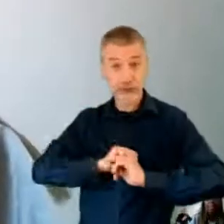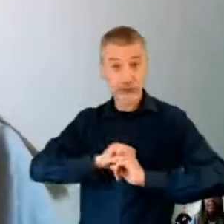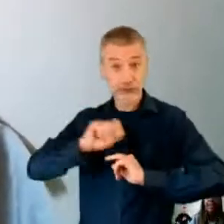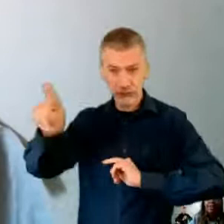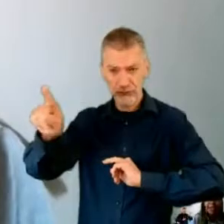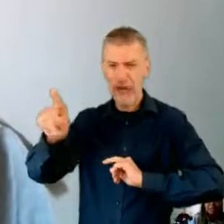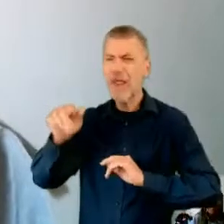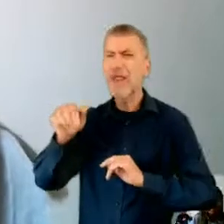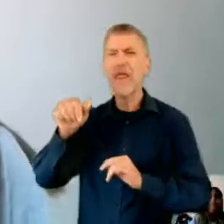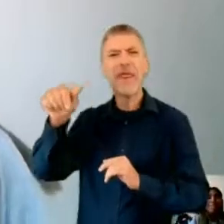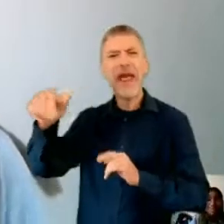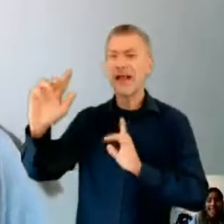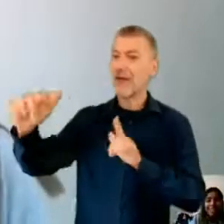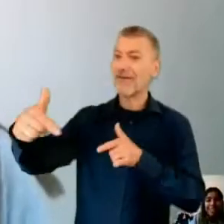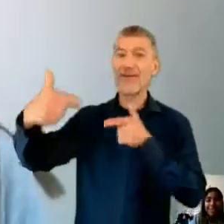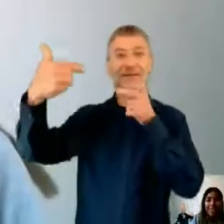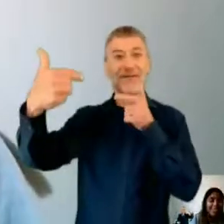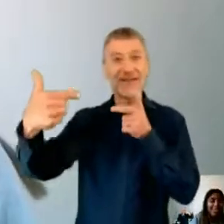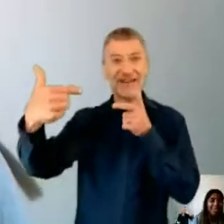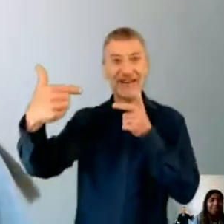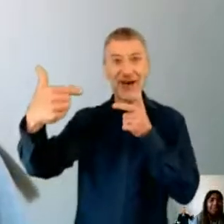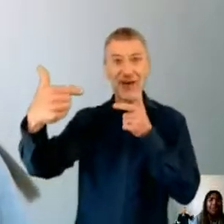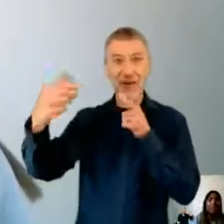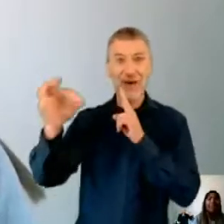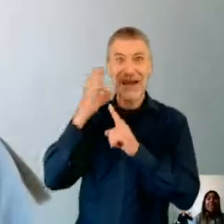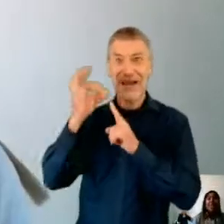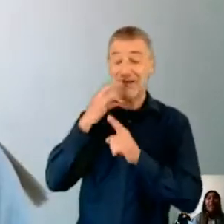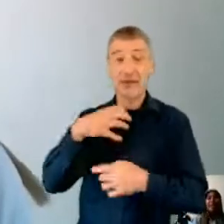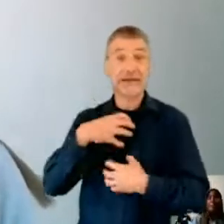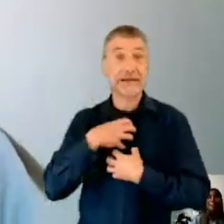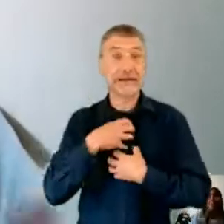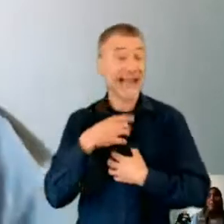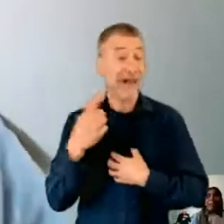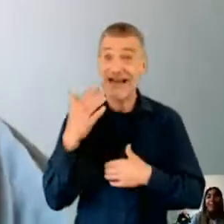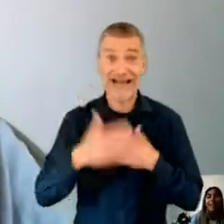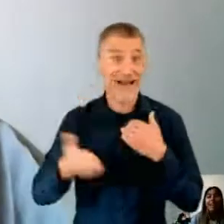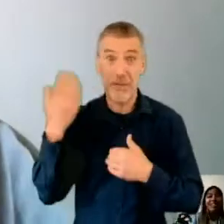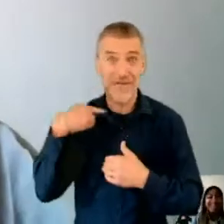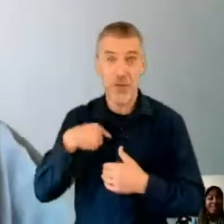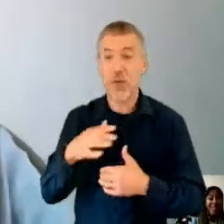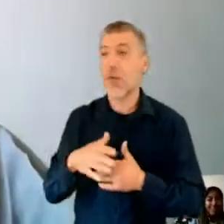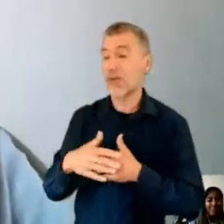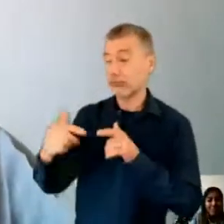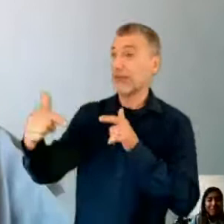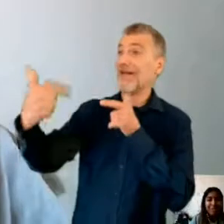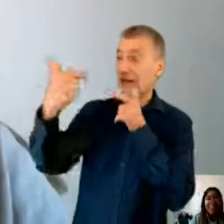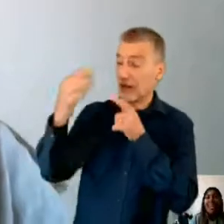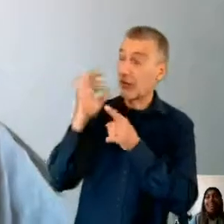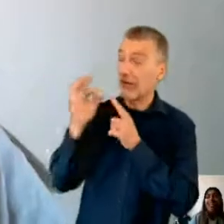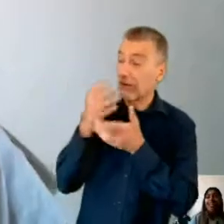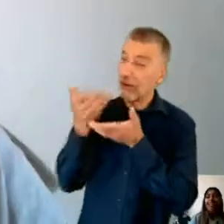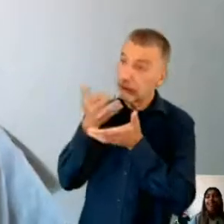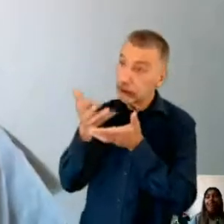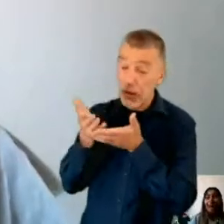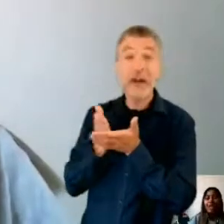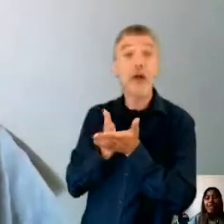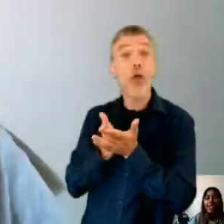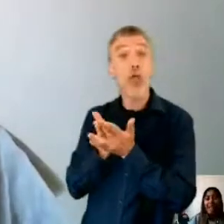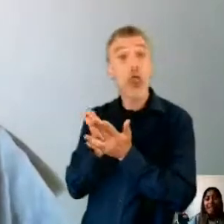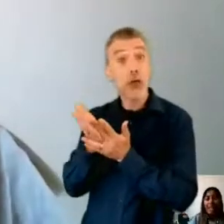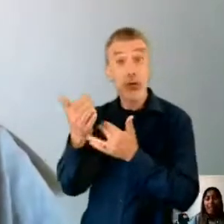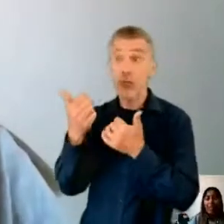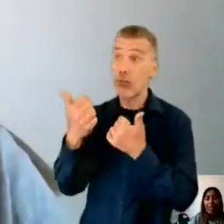video interview. A bit scary for me. I've never done one before, but I thankfully got through. And then the